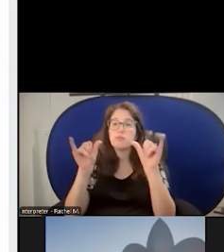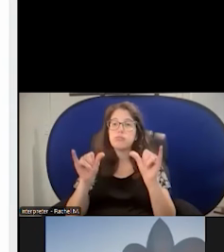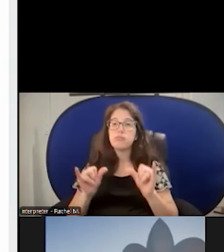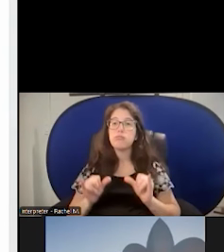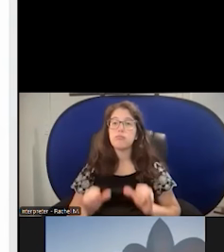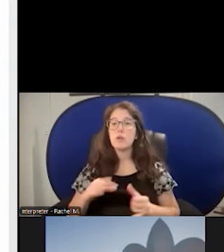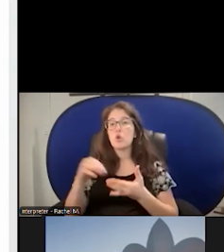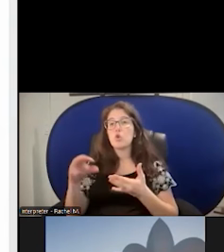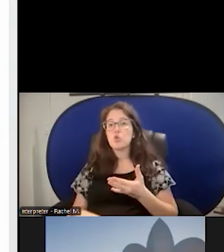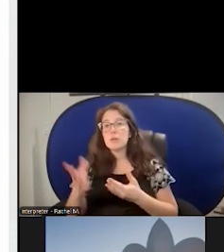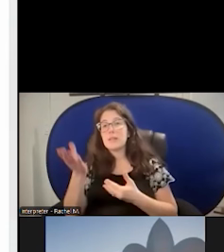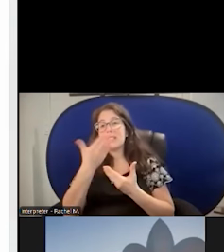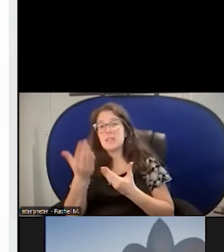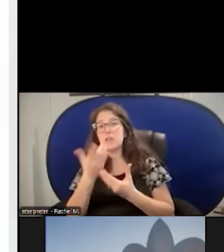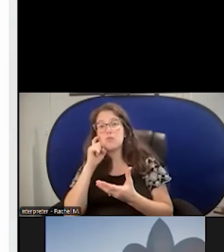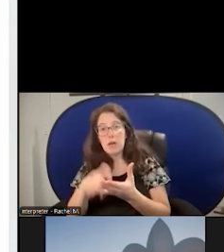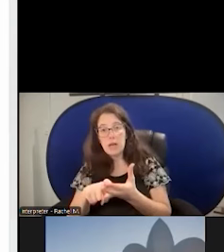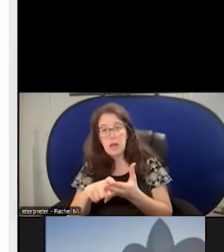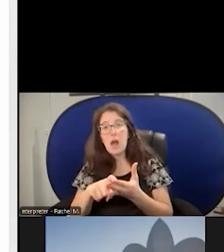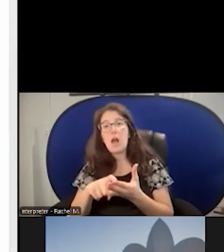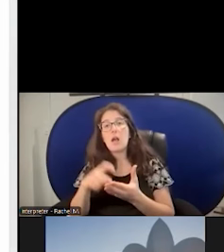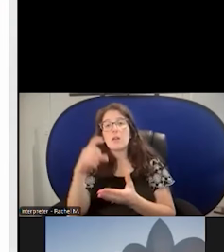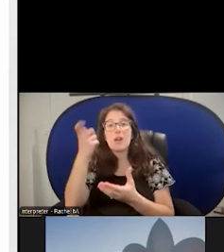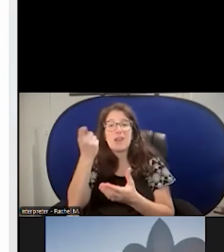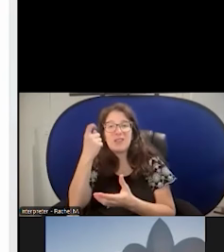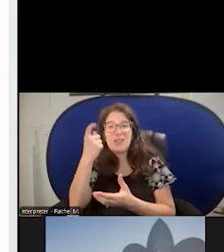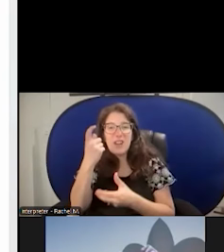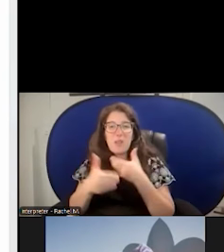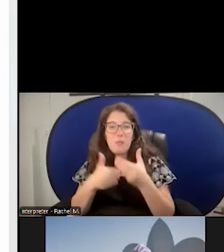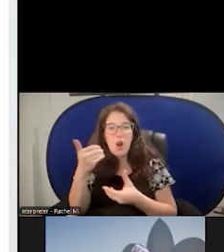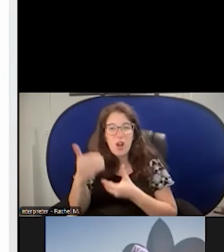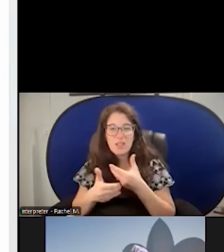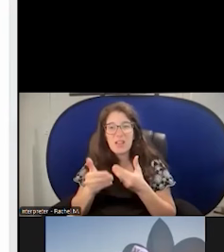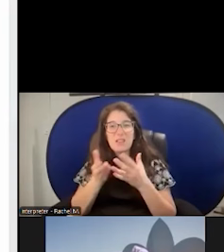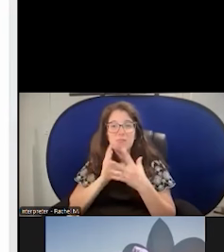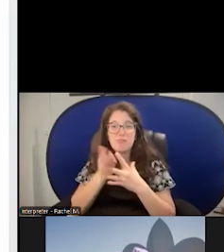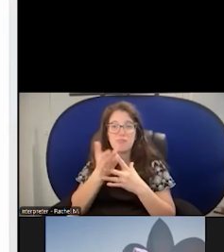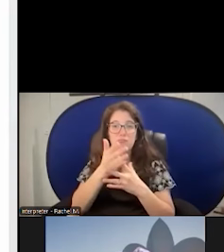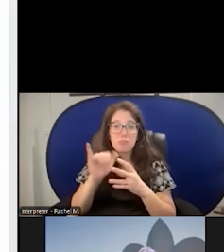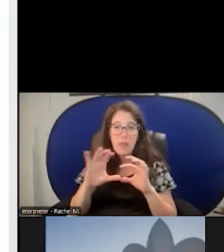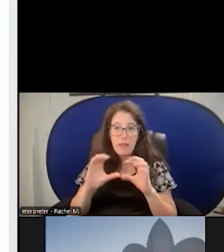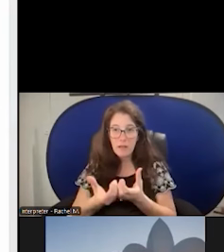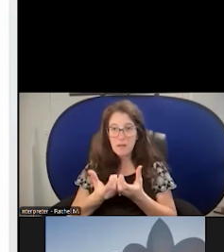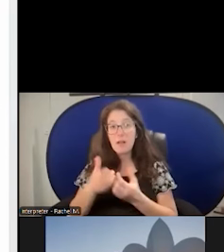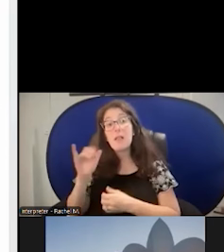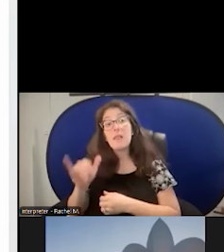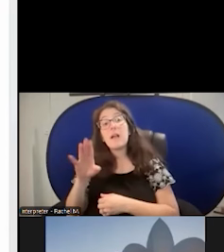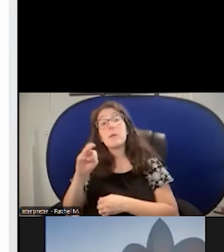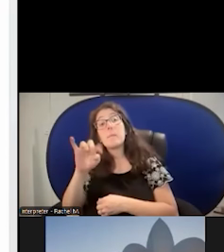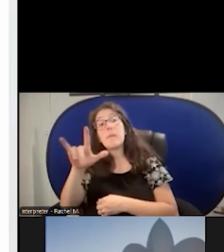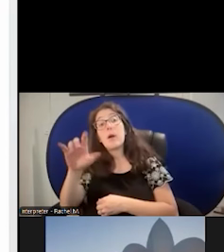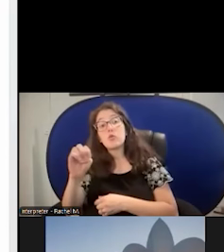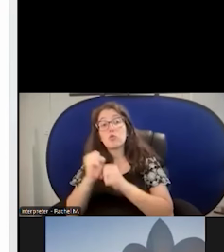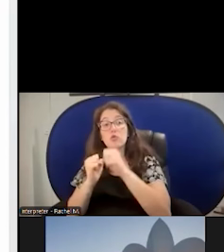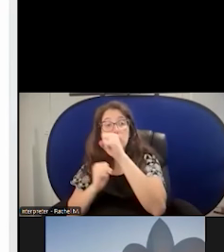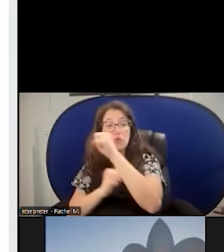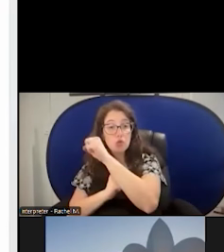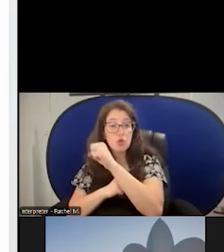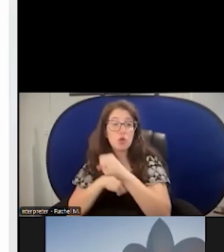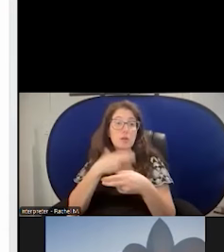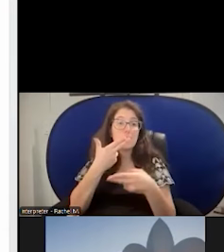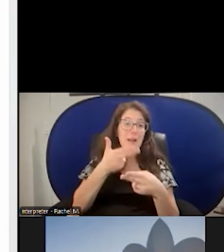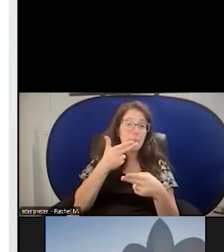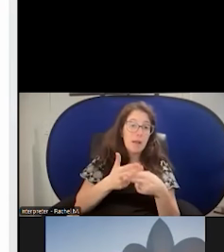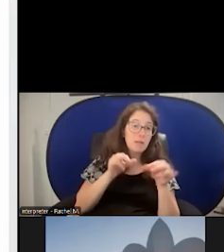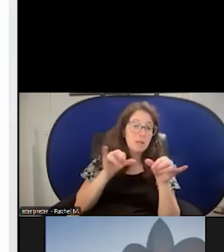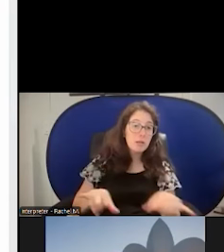and pick up on and understand how the course works. So that is our module structure and our naming conventions. I'd like to talk about